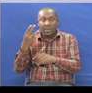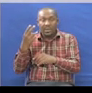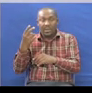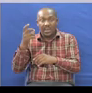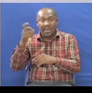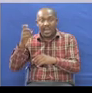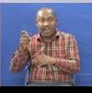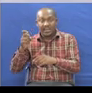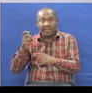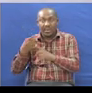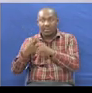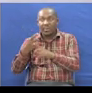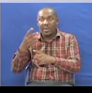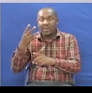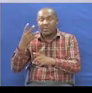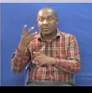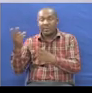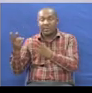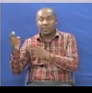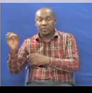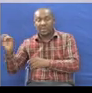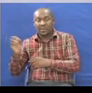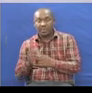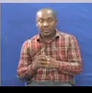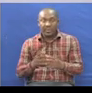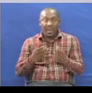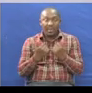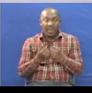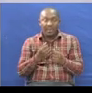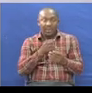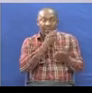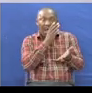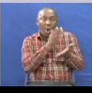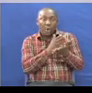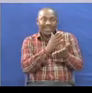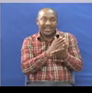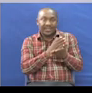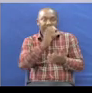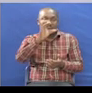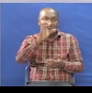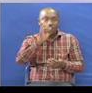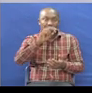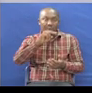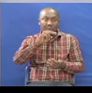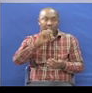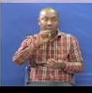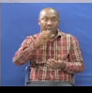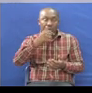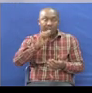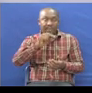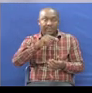that form can be solved. But also we saw if the constant term is not there, that is 2x squared